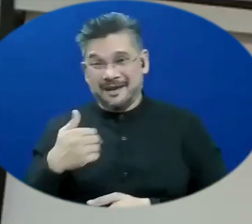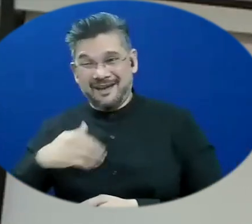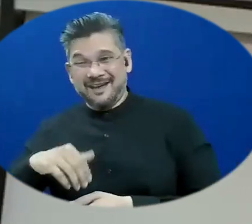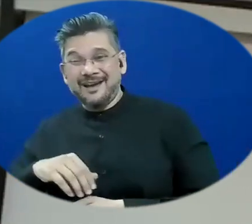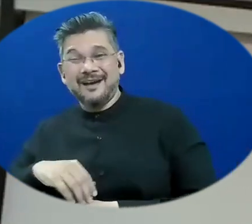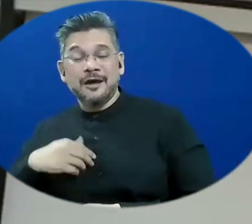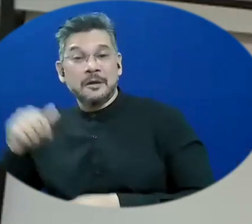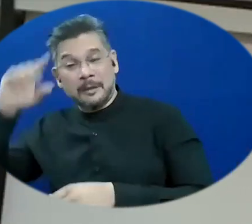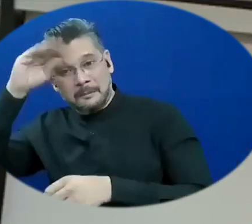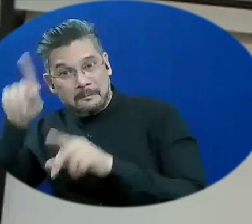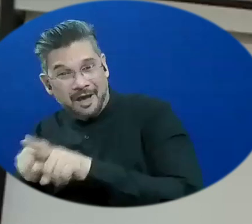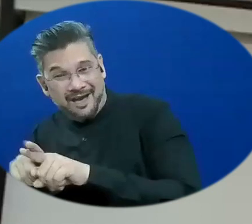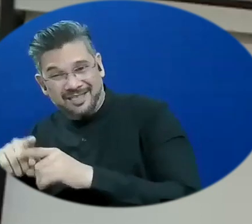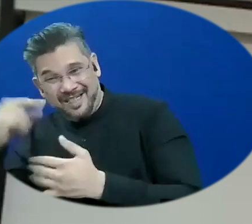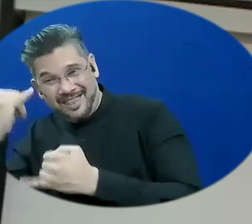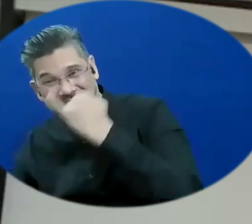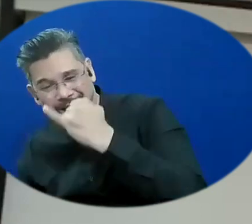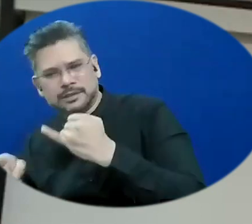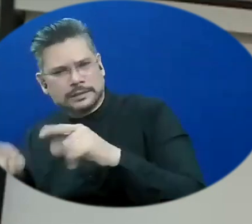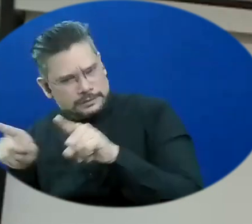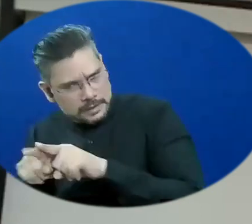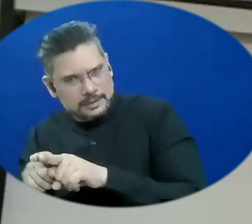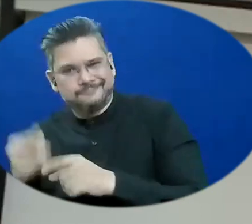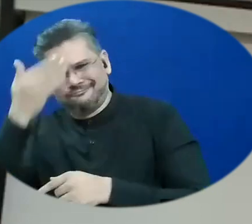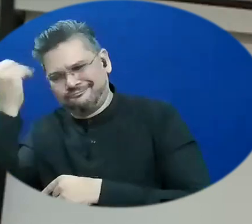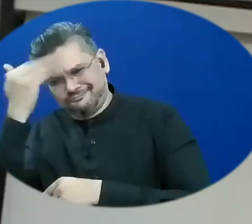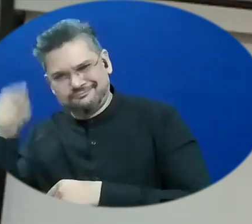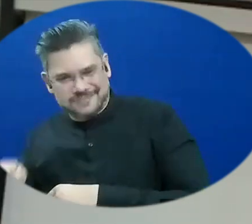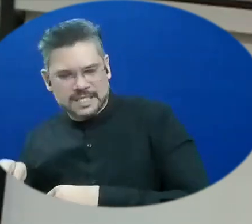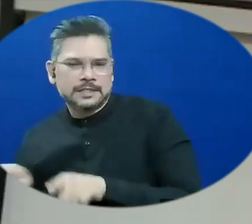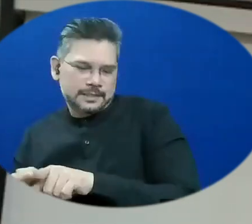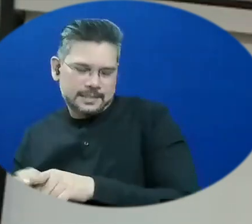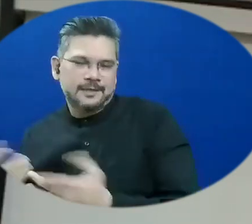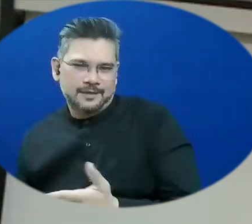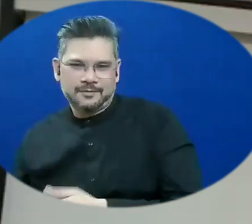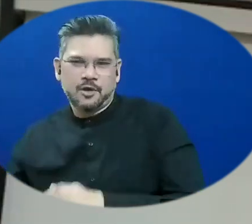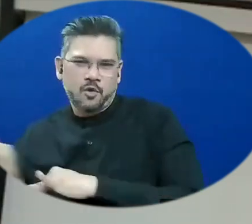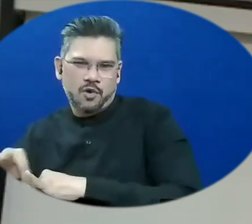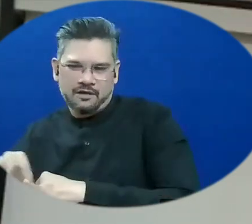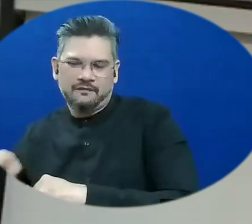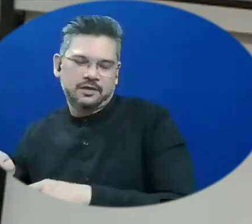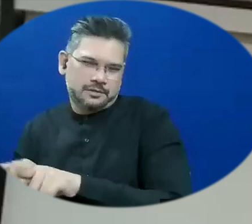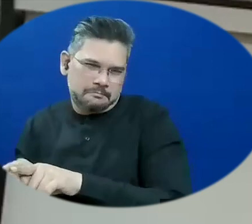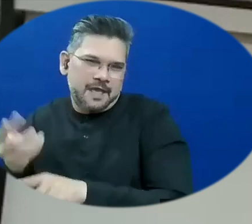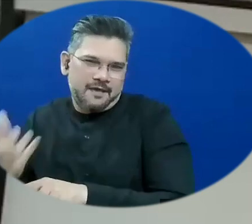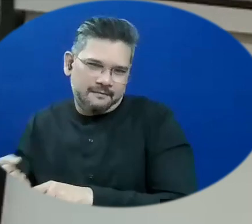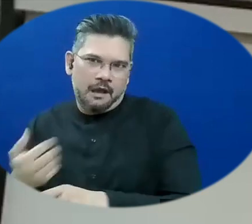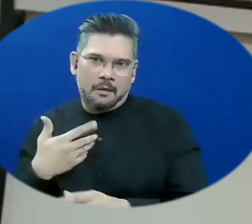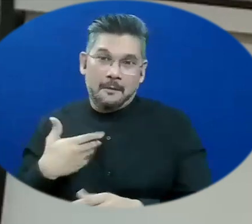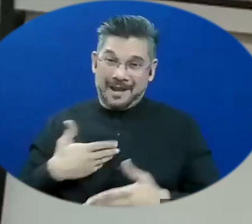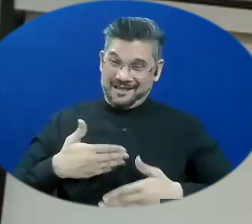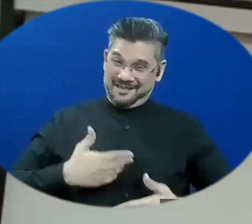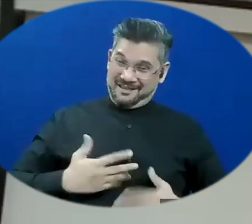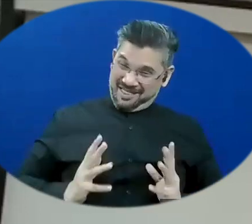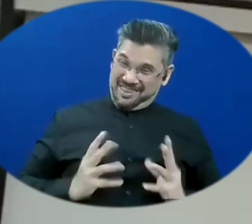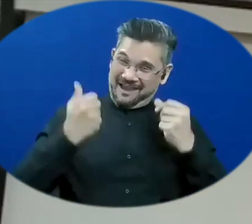he was back east in the care of his wife, and I just consulted. So I've lived nearly my entire life in this